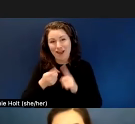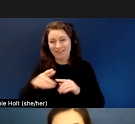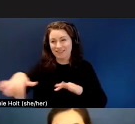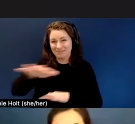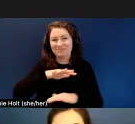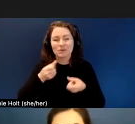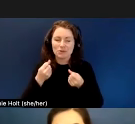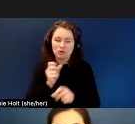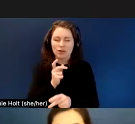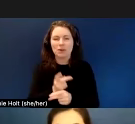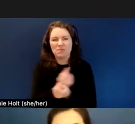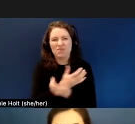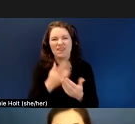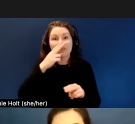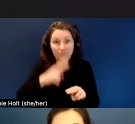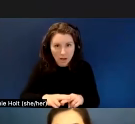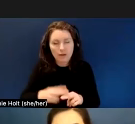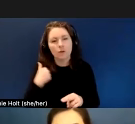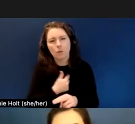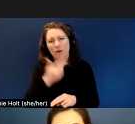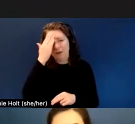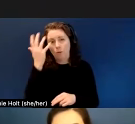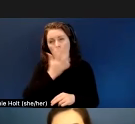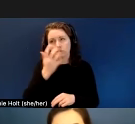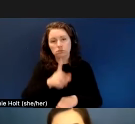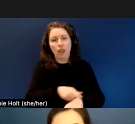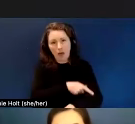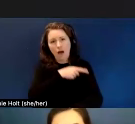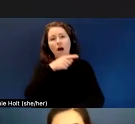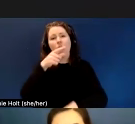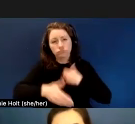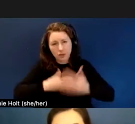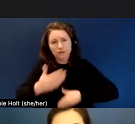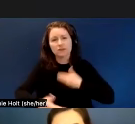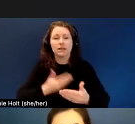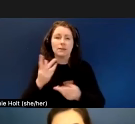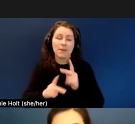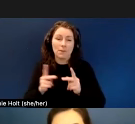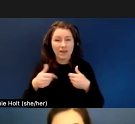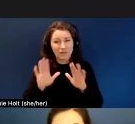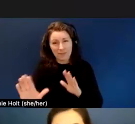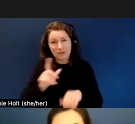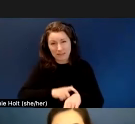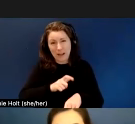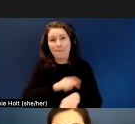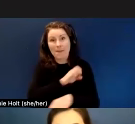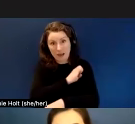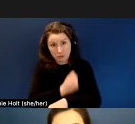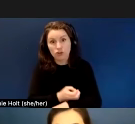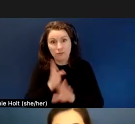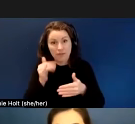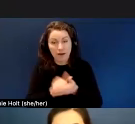keep the fun in the work because we know that it's a long haul and that people give up a lot of time and energy to do